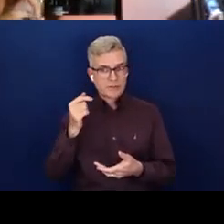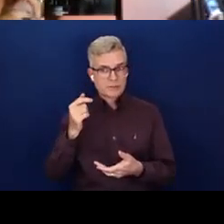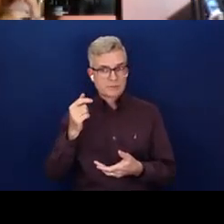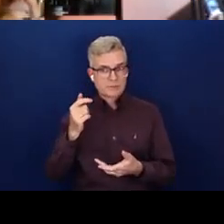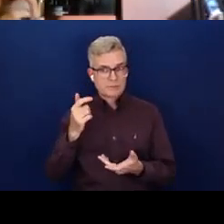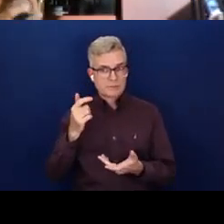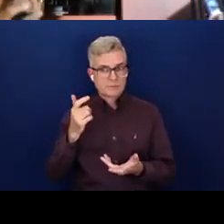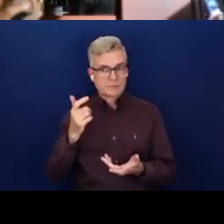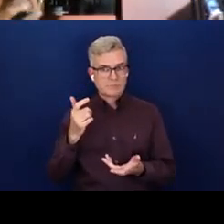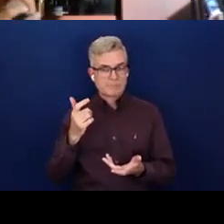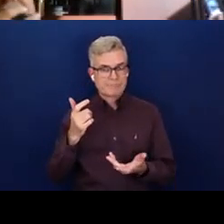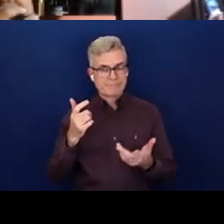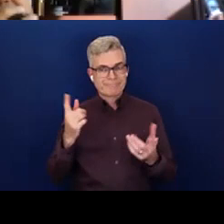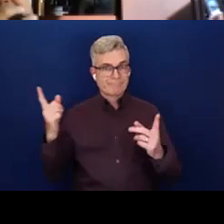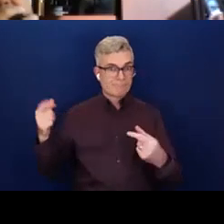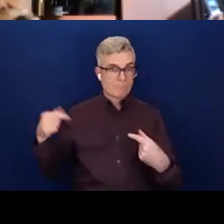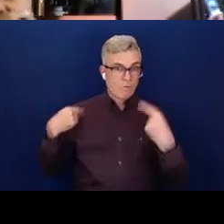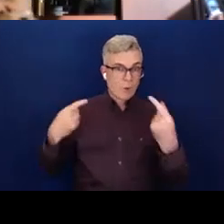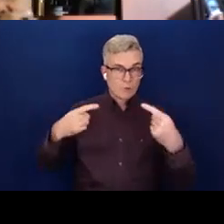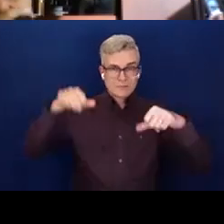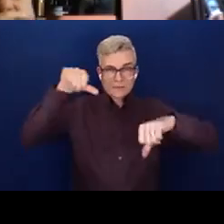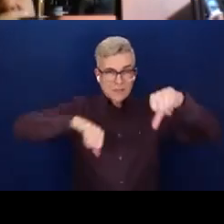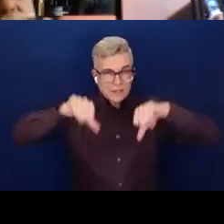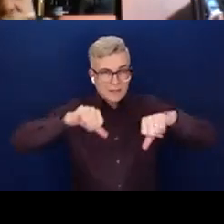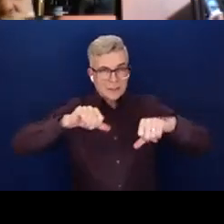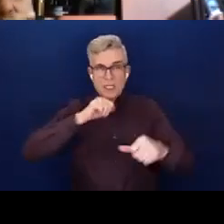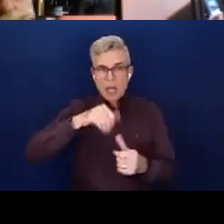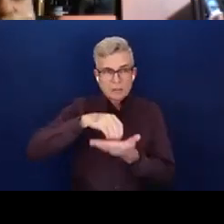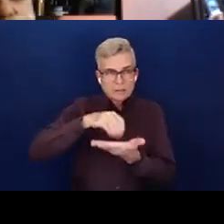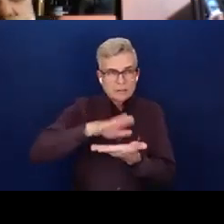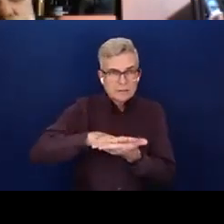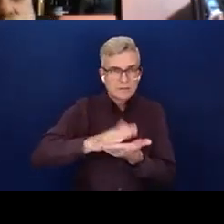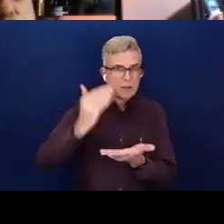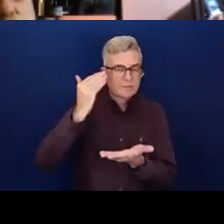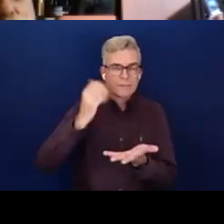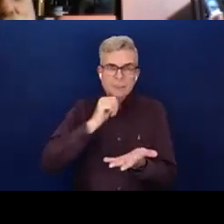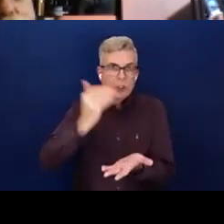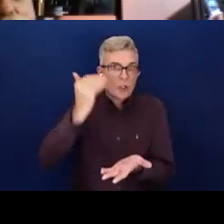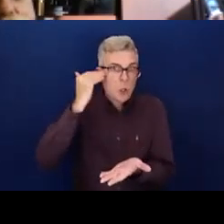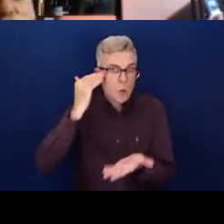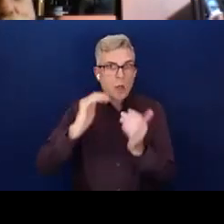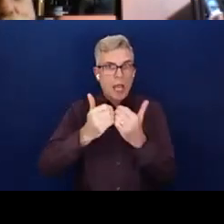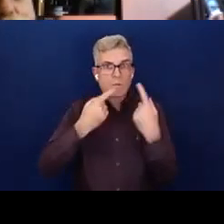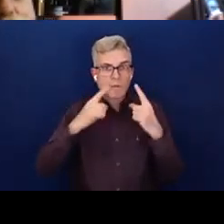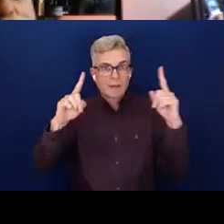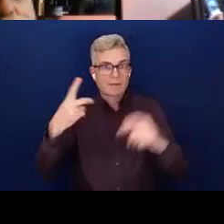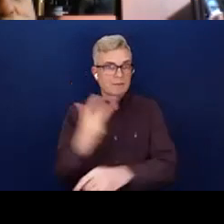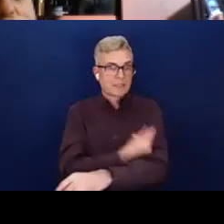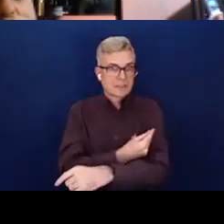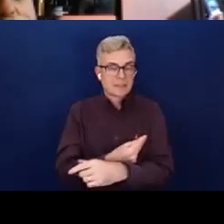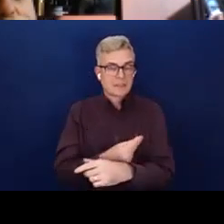well documented the efficacy of the vaccine, that they should potentially wait